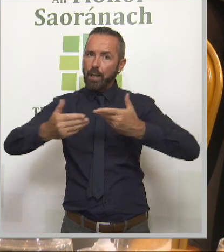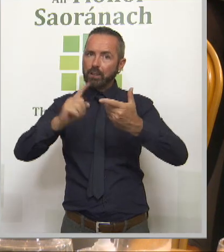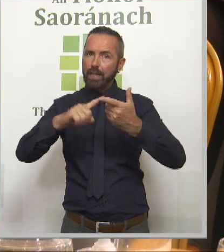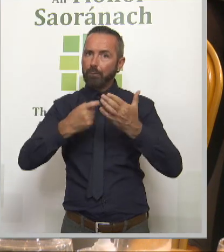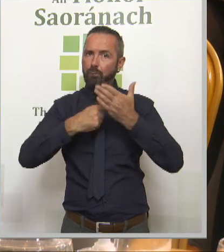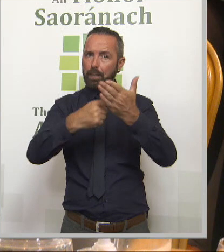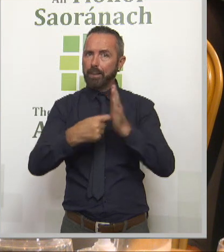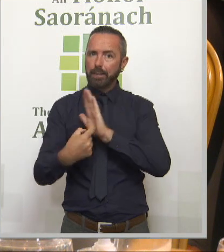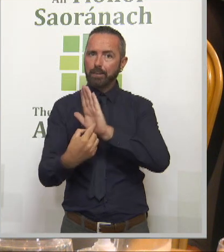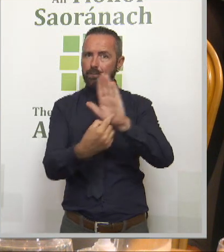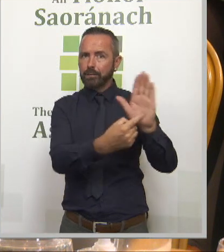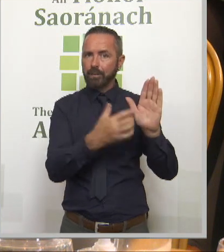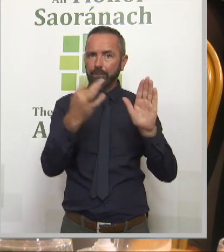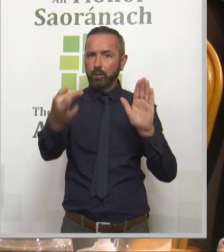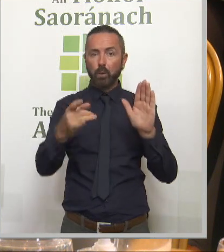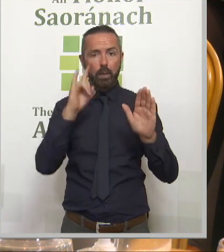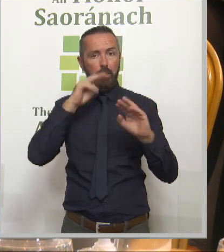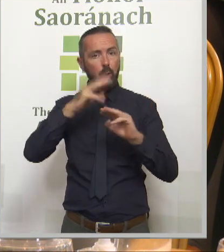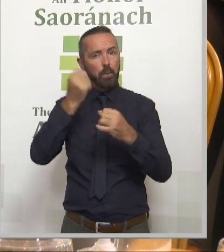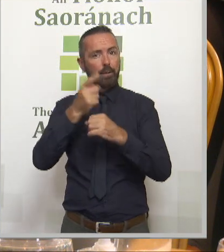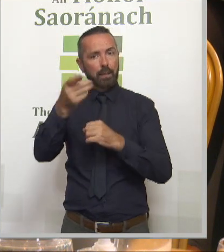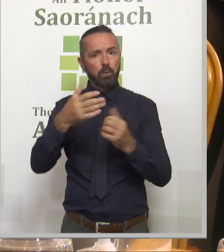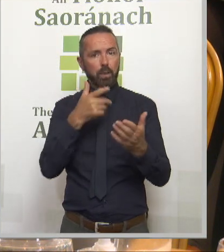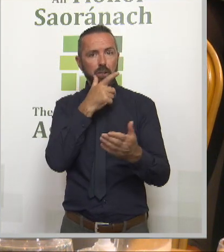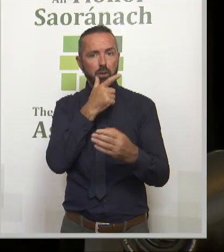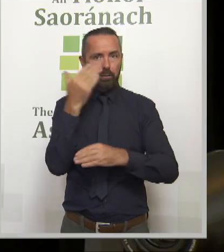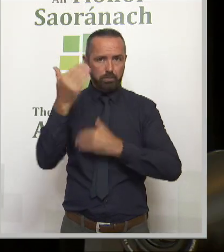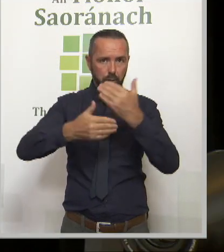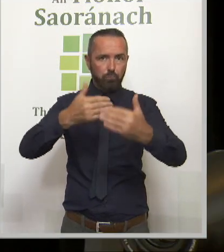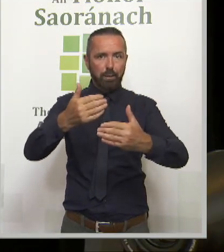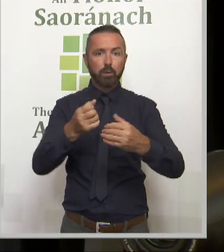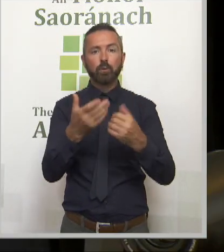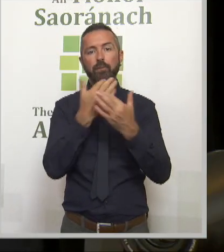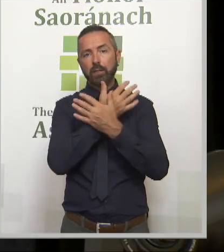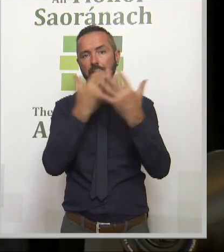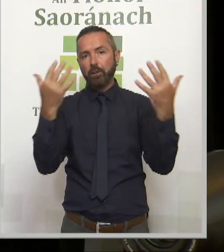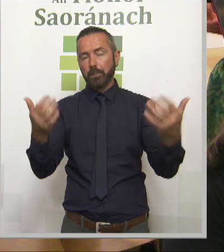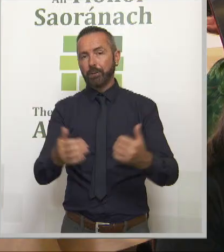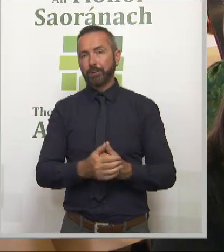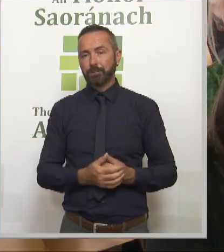recommendations, and you'll be hearing much more about that as the talks progress. So thanks very much indeed.